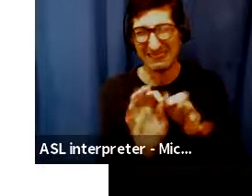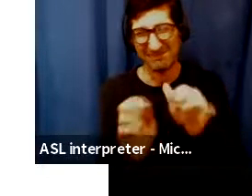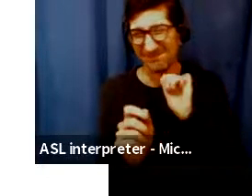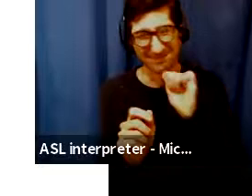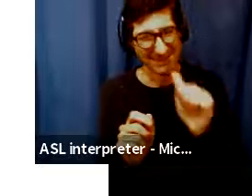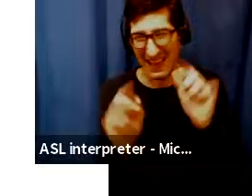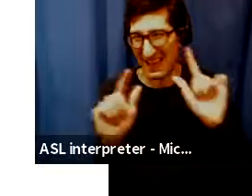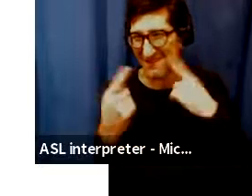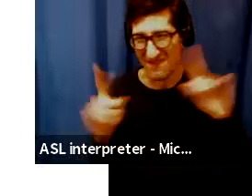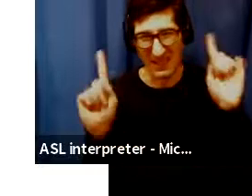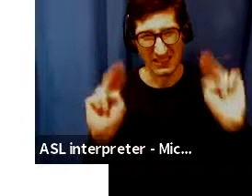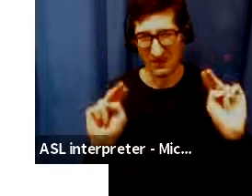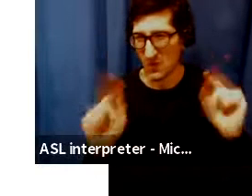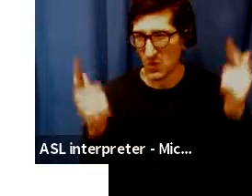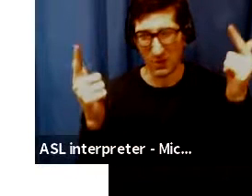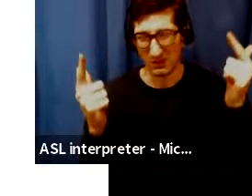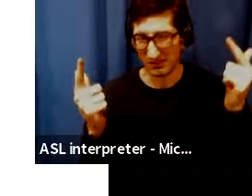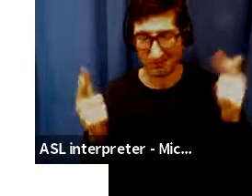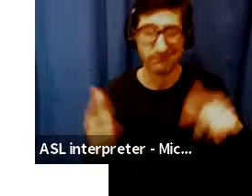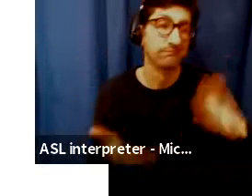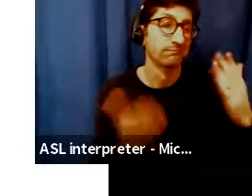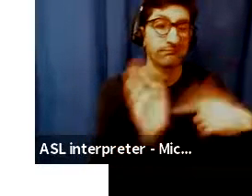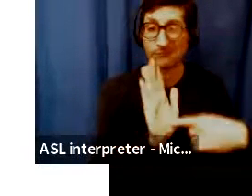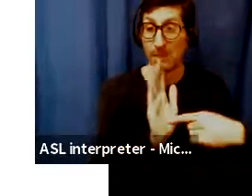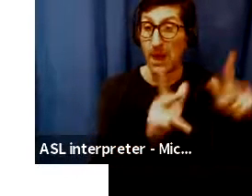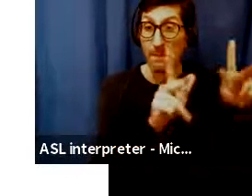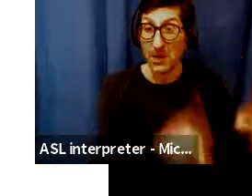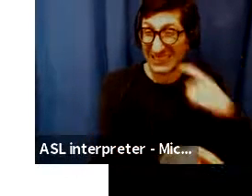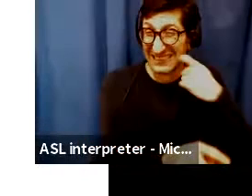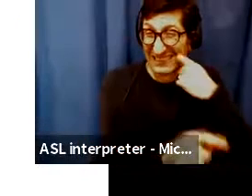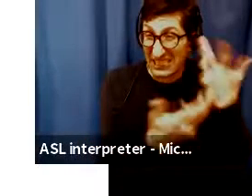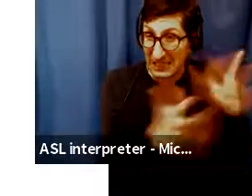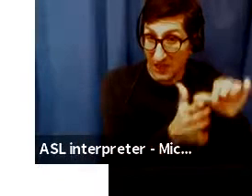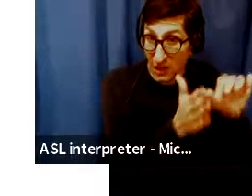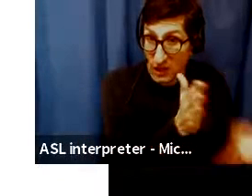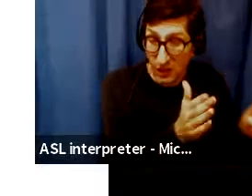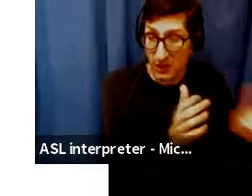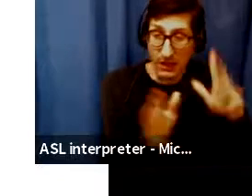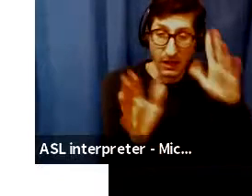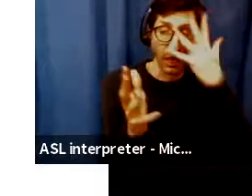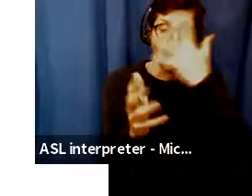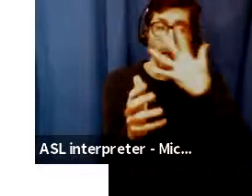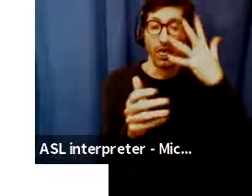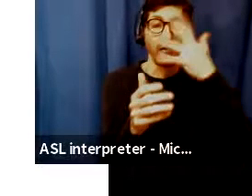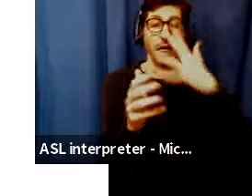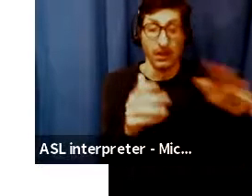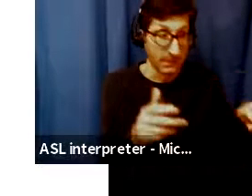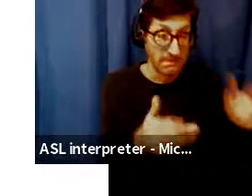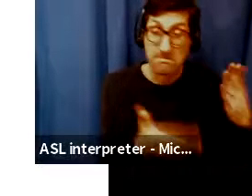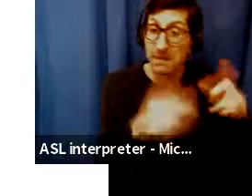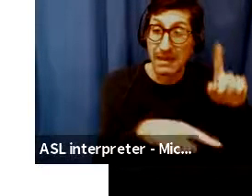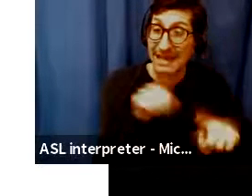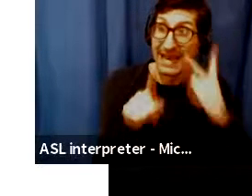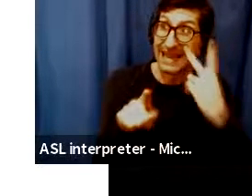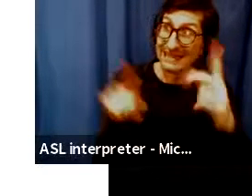effective. When a person has come out of surgery, when they're not able to see the screen,